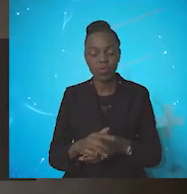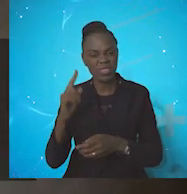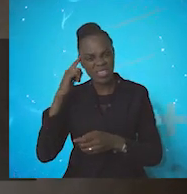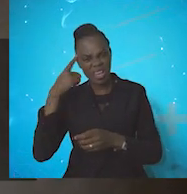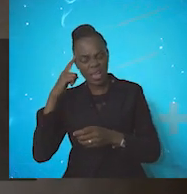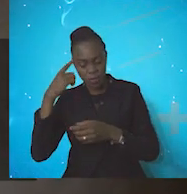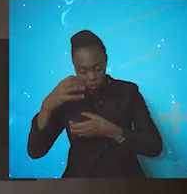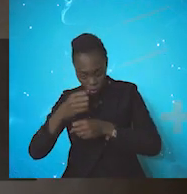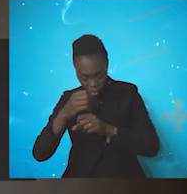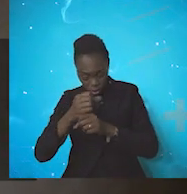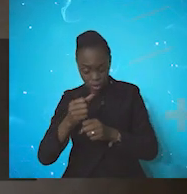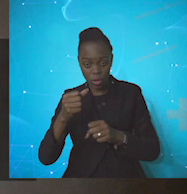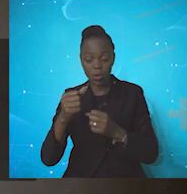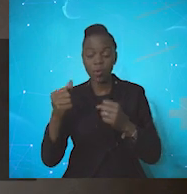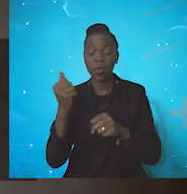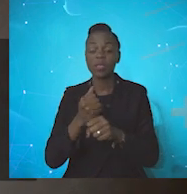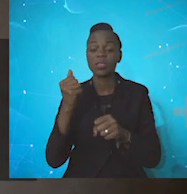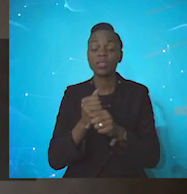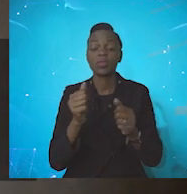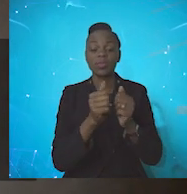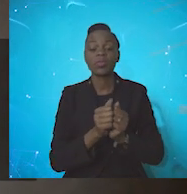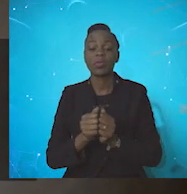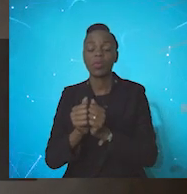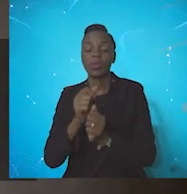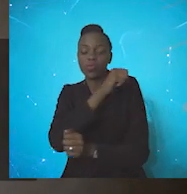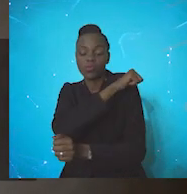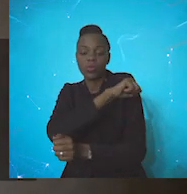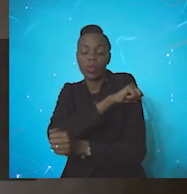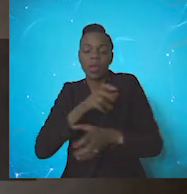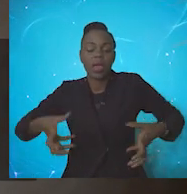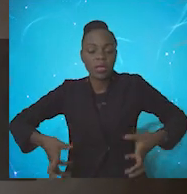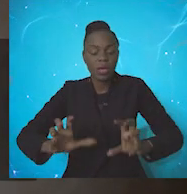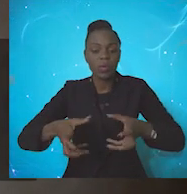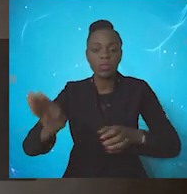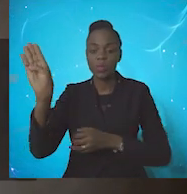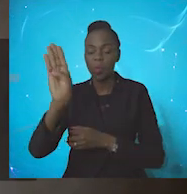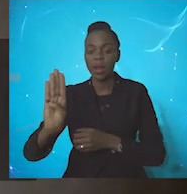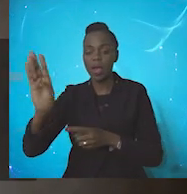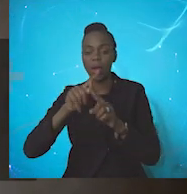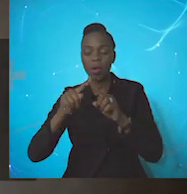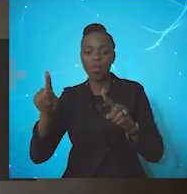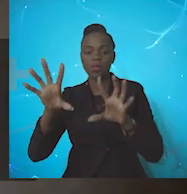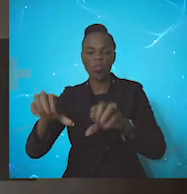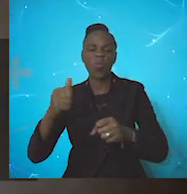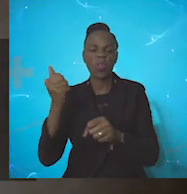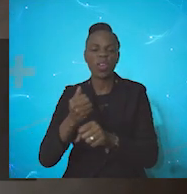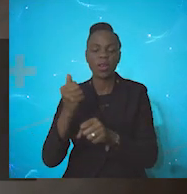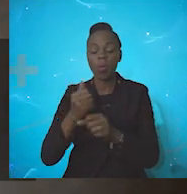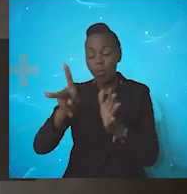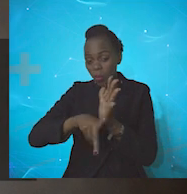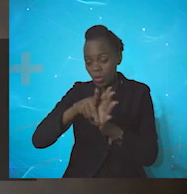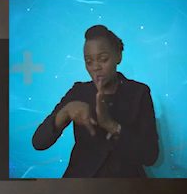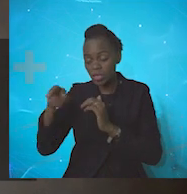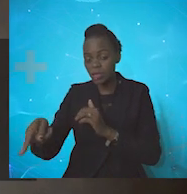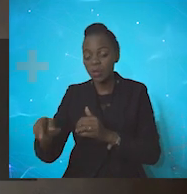amene akugwirira ntchito ku chipatala chija chachikulu cha Queen Elizabeth Central Hospital mu mzinda wa Blantyre komanso akugwira nawo mu project imene